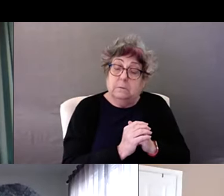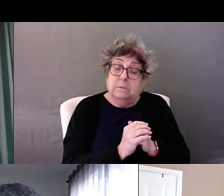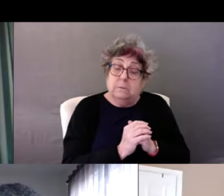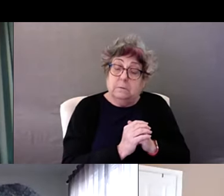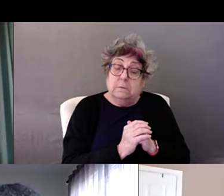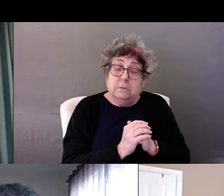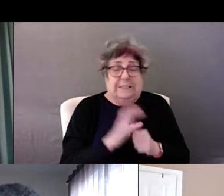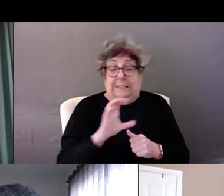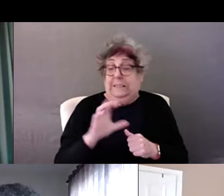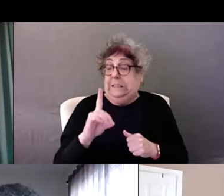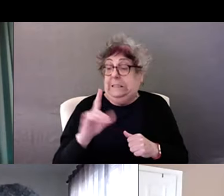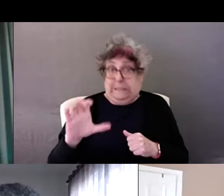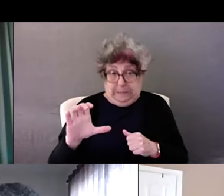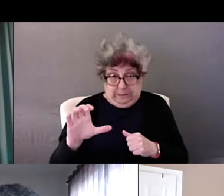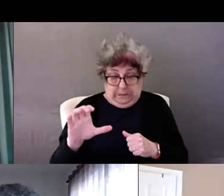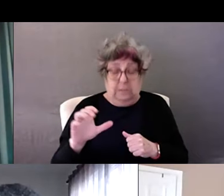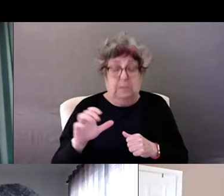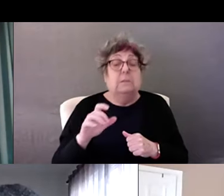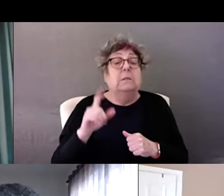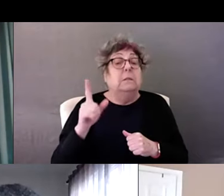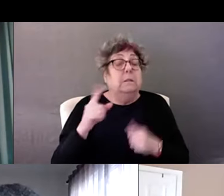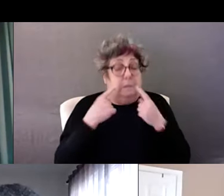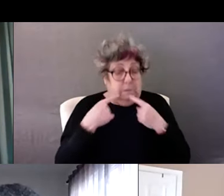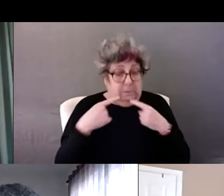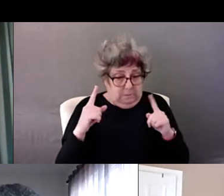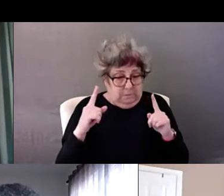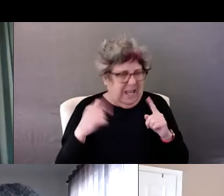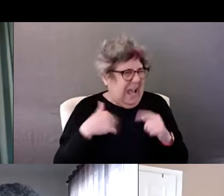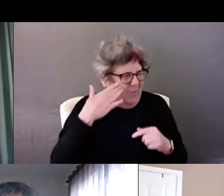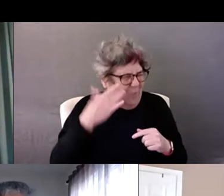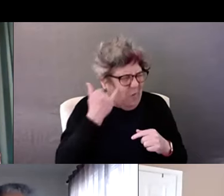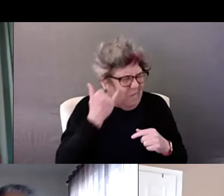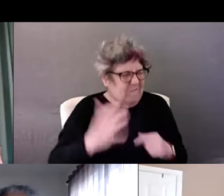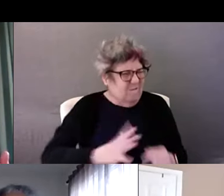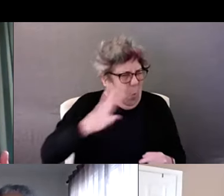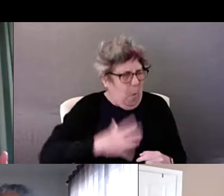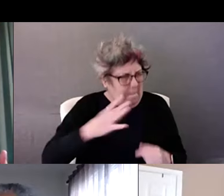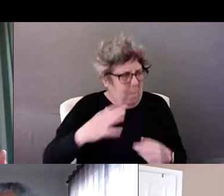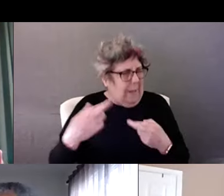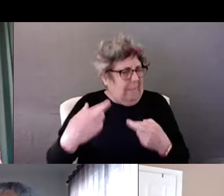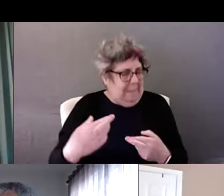However, the CDC has said, I don't know if they've made it into a formal recommendation, but they have